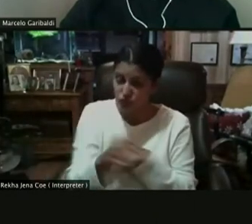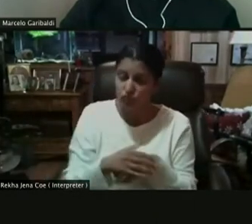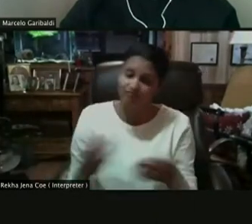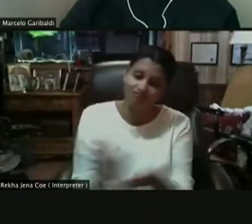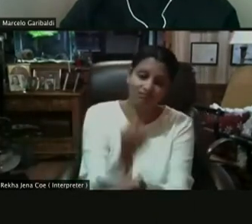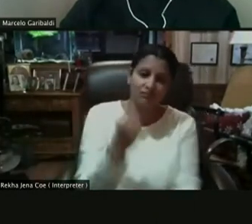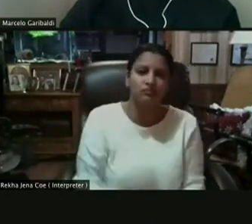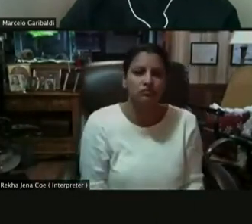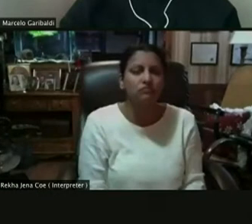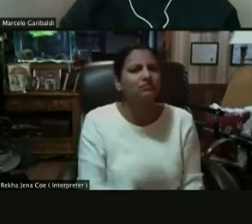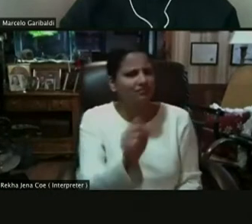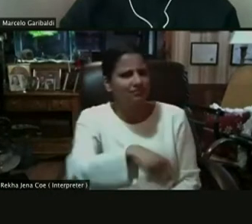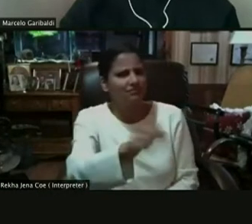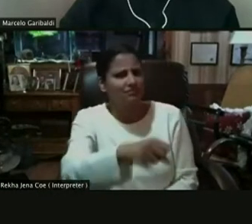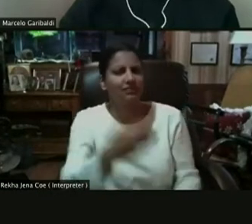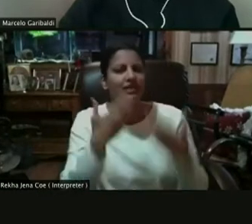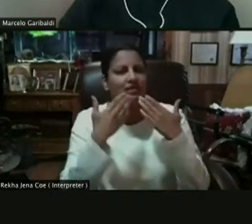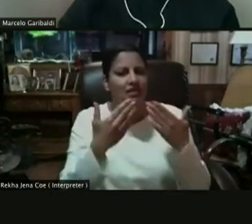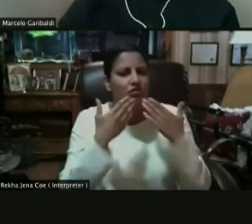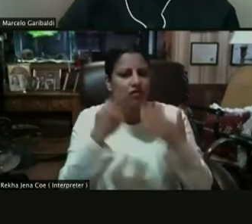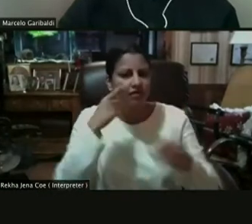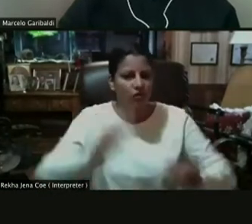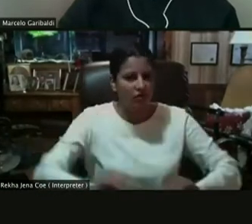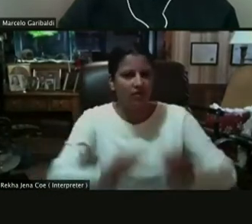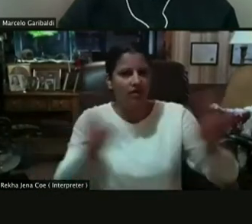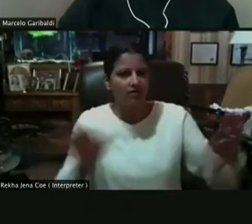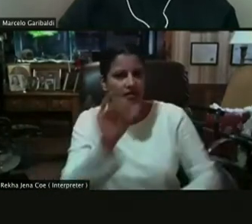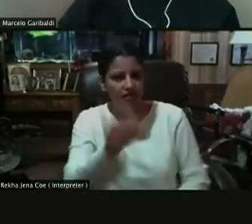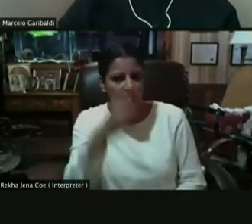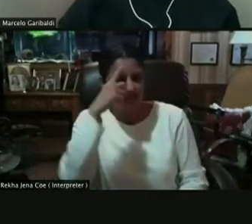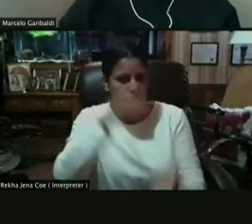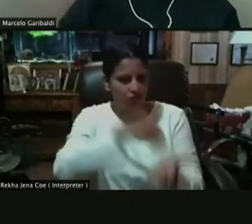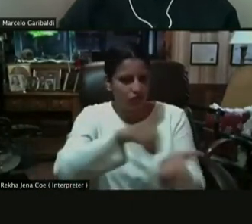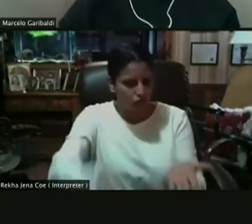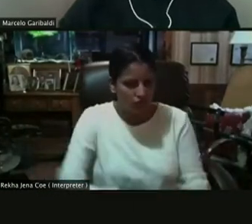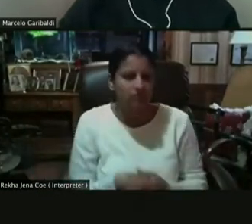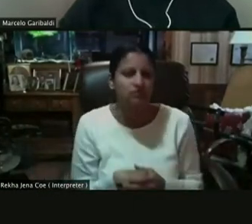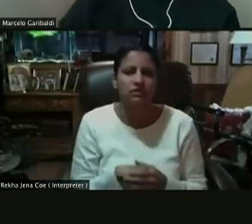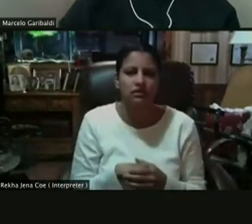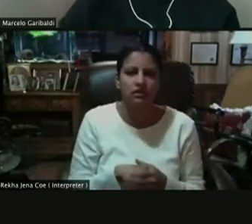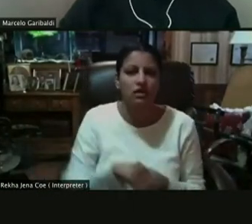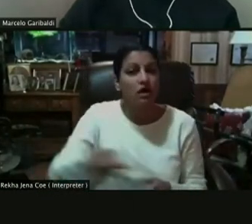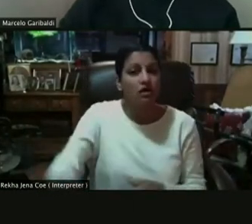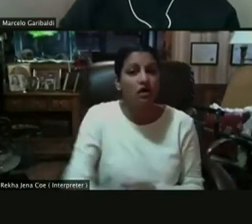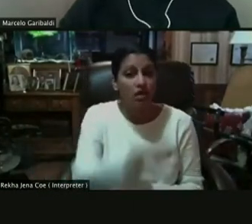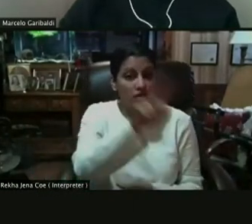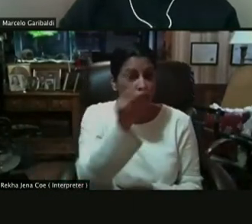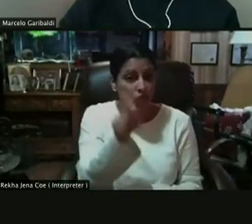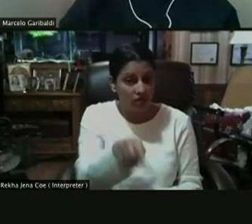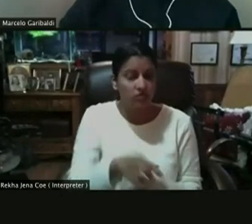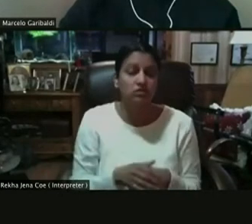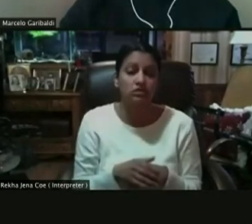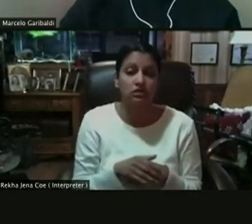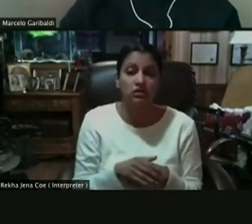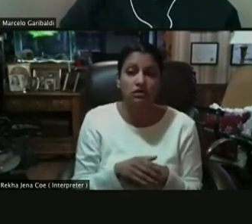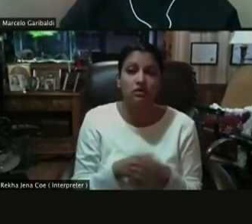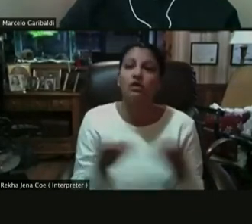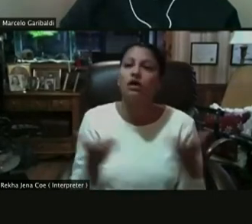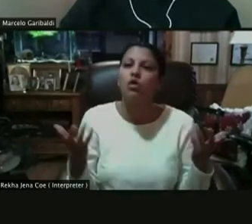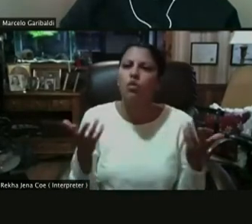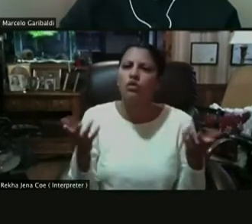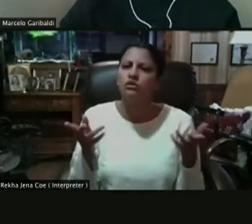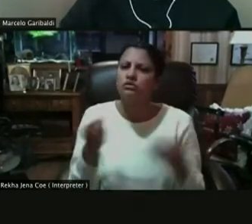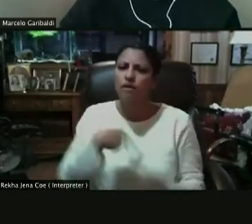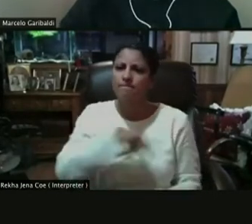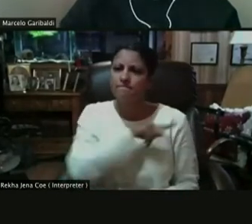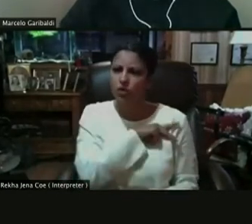Absolutely, absolutely. Thank you guys so much for clarifying that for our students. Another question we have here is, what are the personal